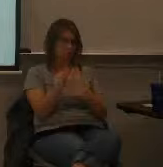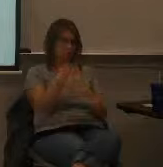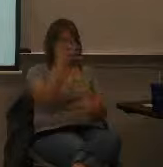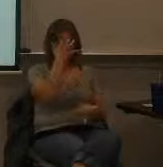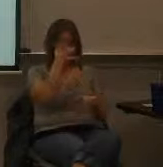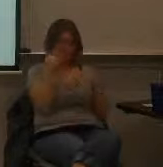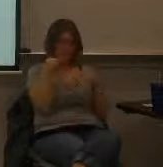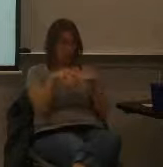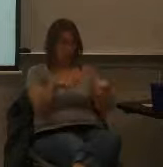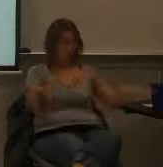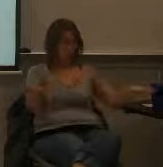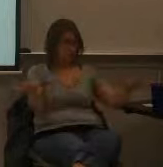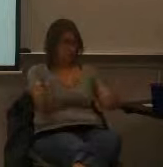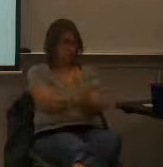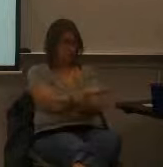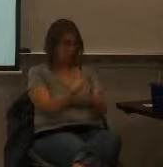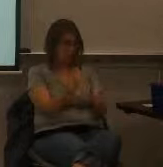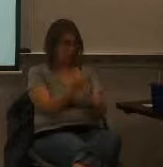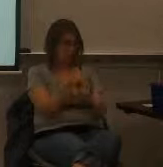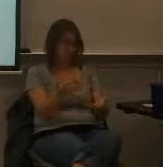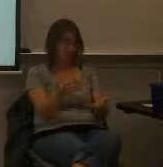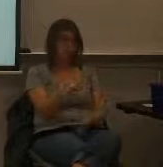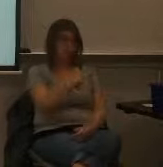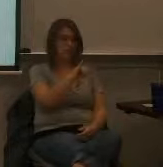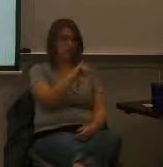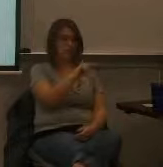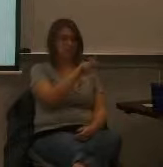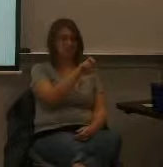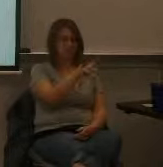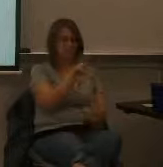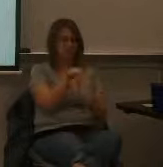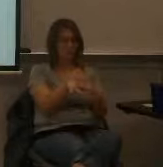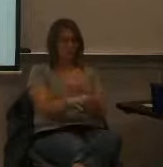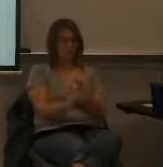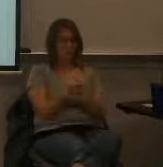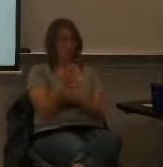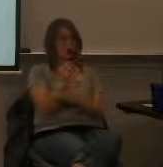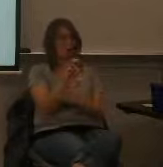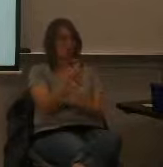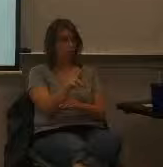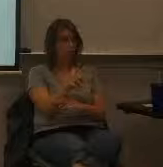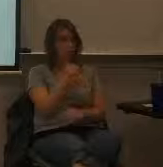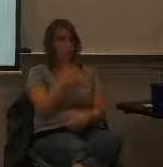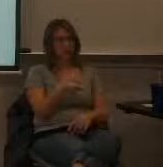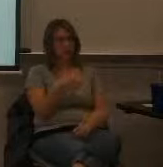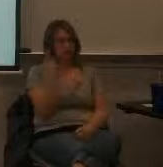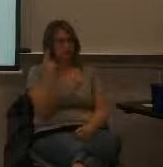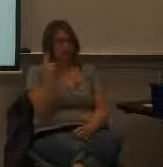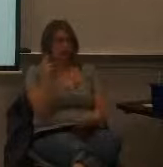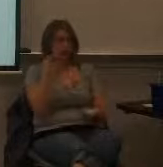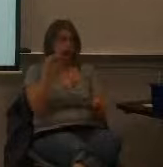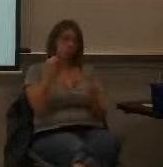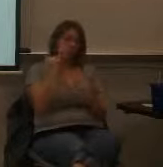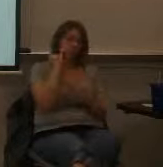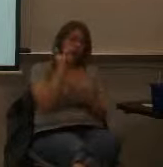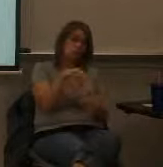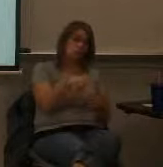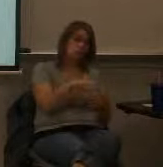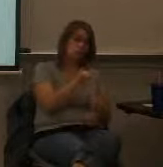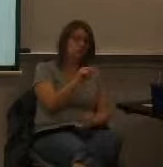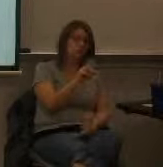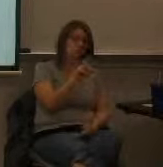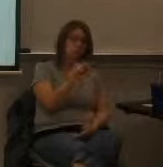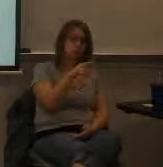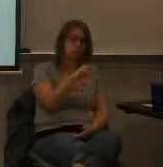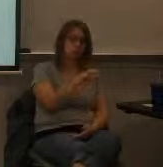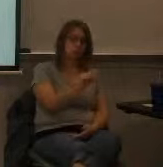just wiping it all out, or an invader coming in and growing it over, are really high. Whereas if you go down to the tropics,